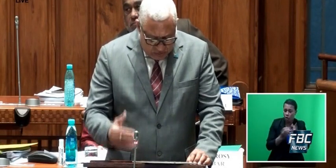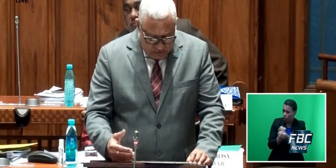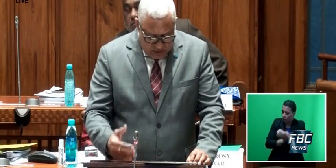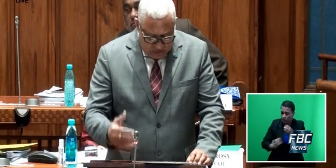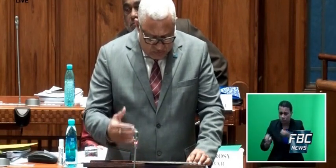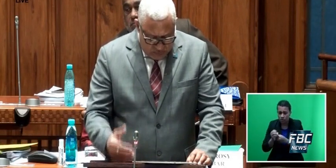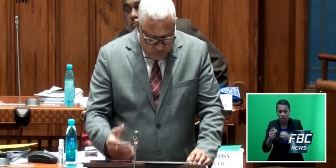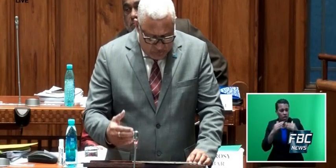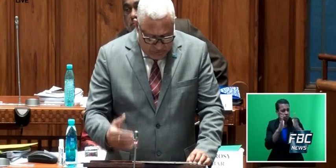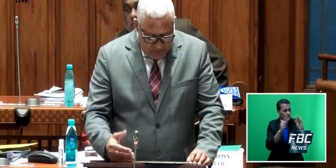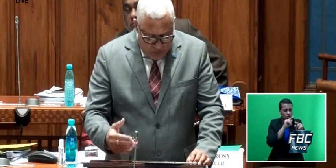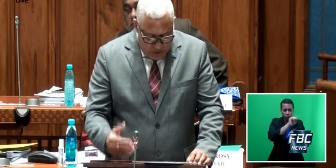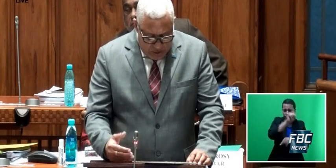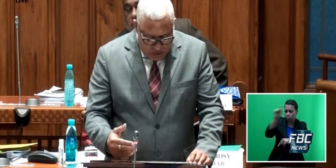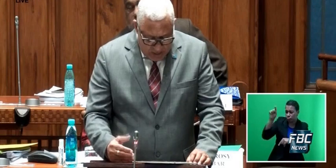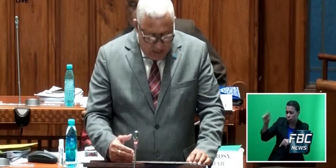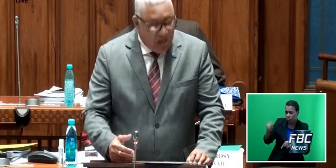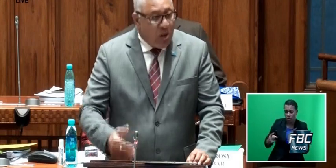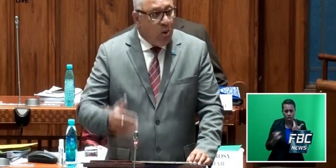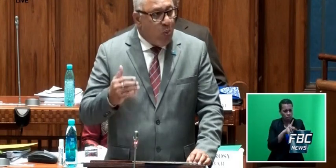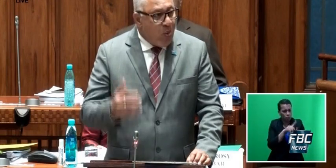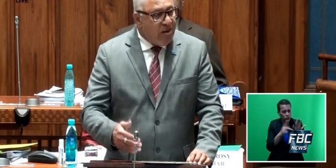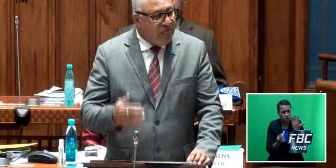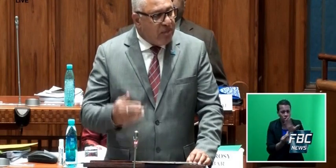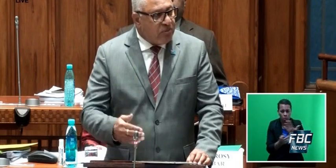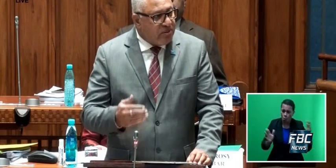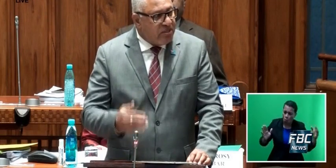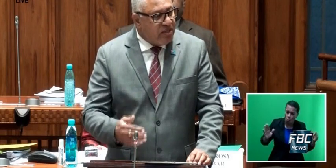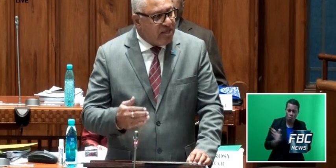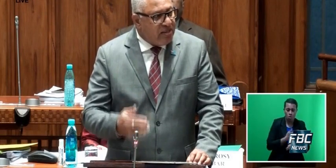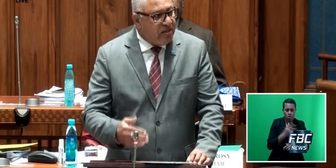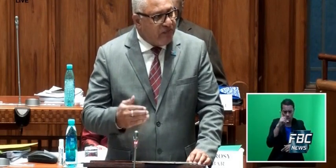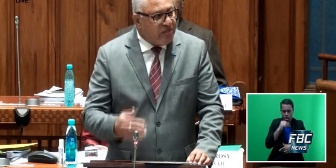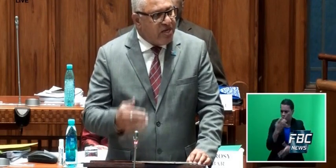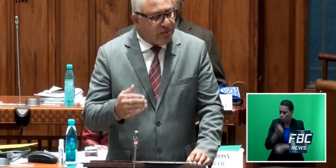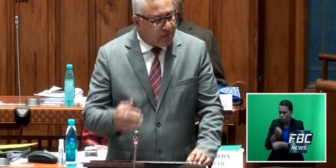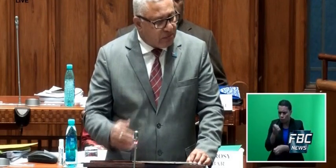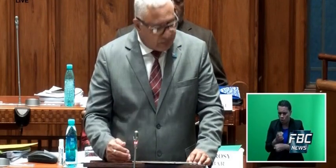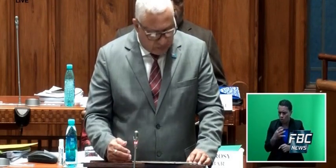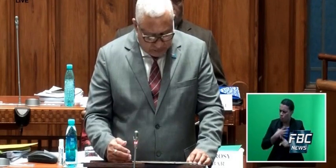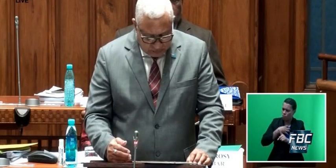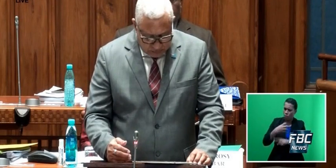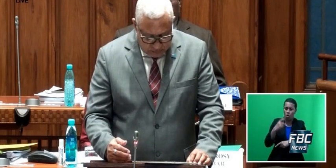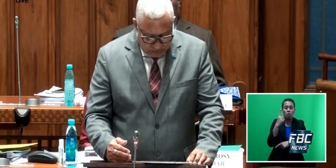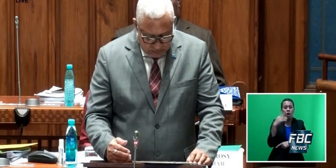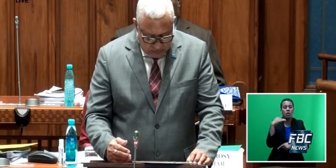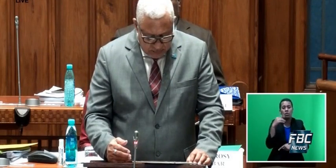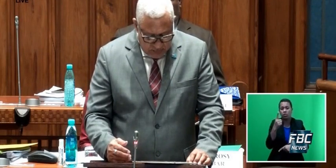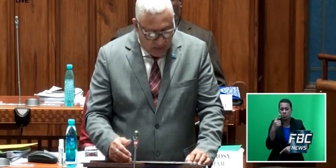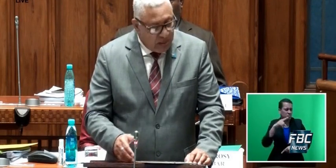the construction of which will employ over 1,600 Fijians.